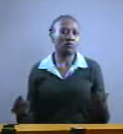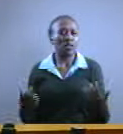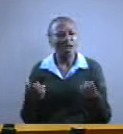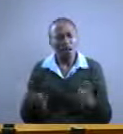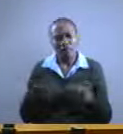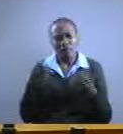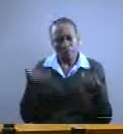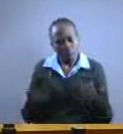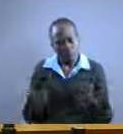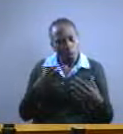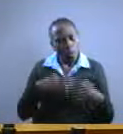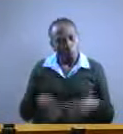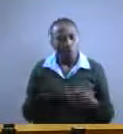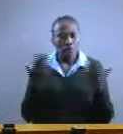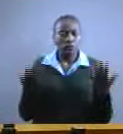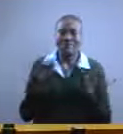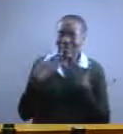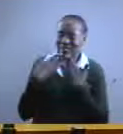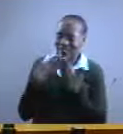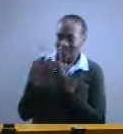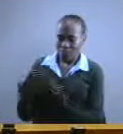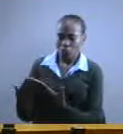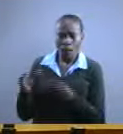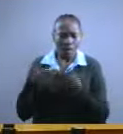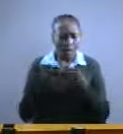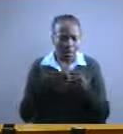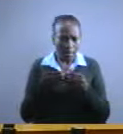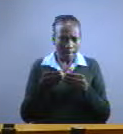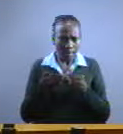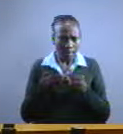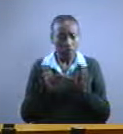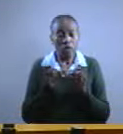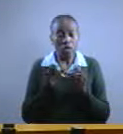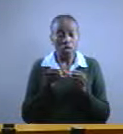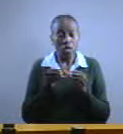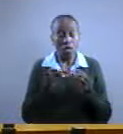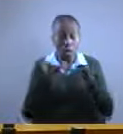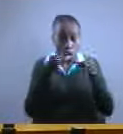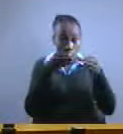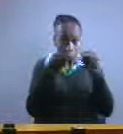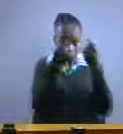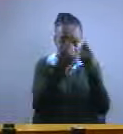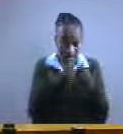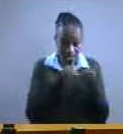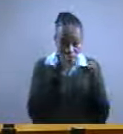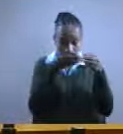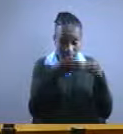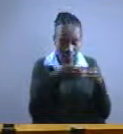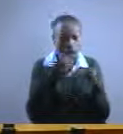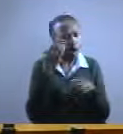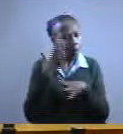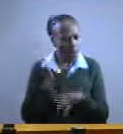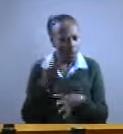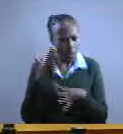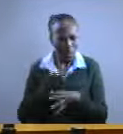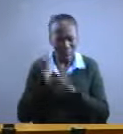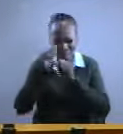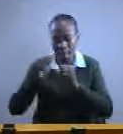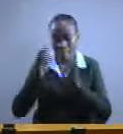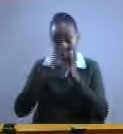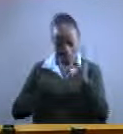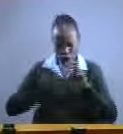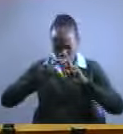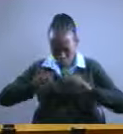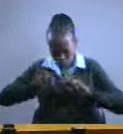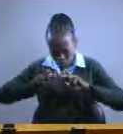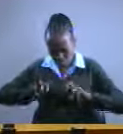to pass my sincere words of gratitude to members of the Standing Committee on Finance for their hard work in scrutinizing the bill.